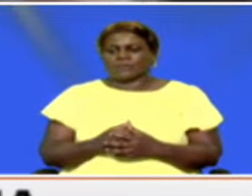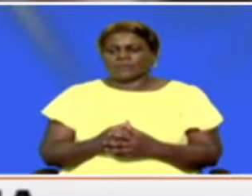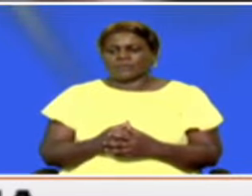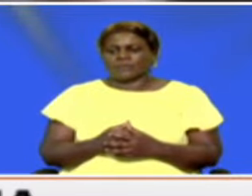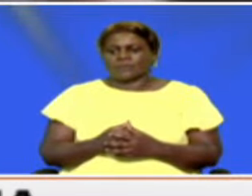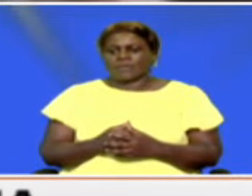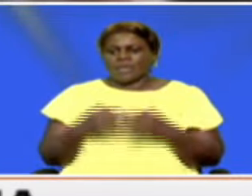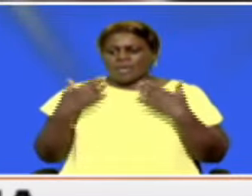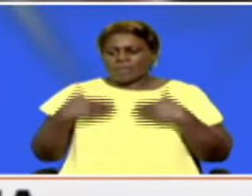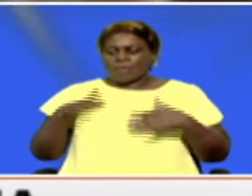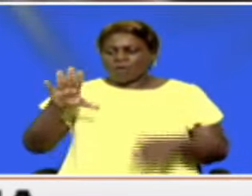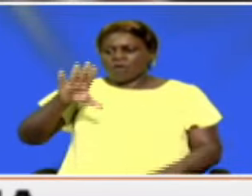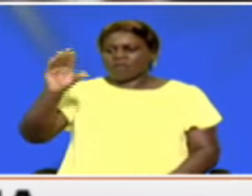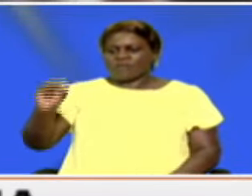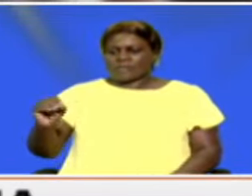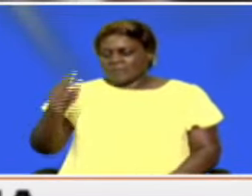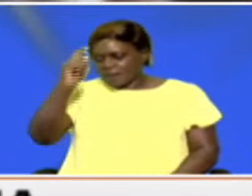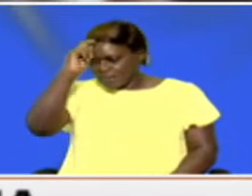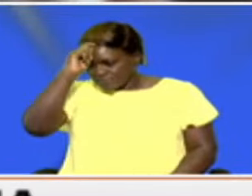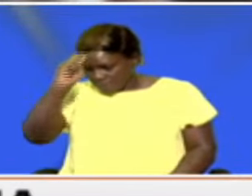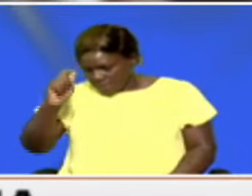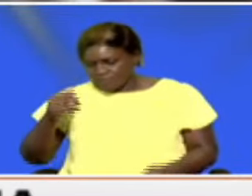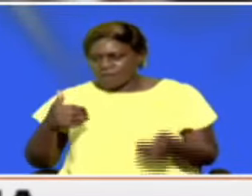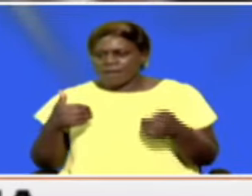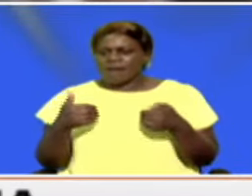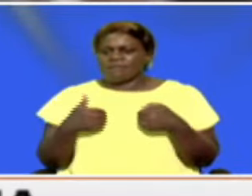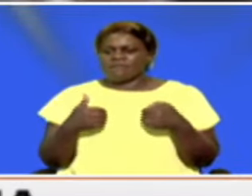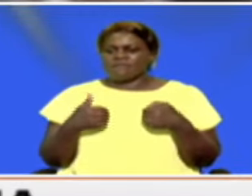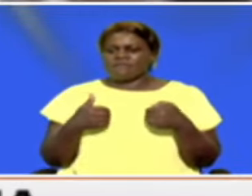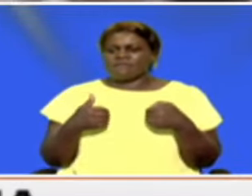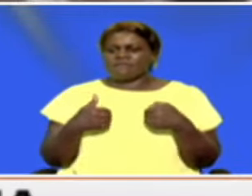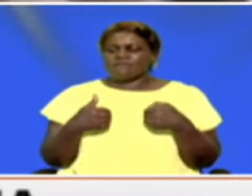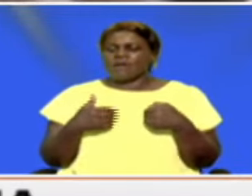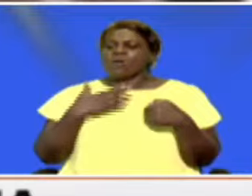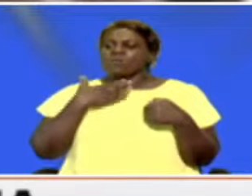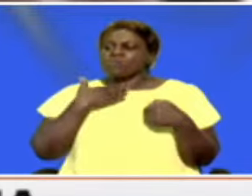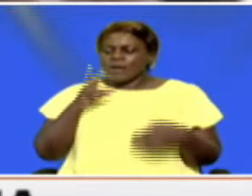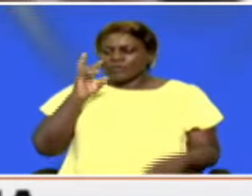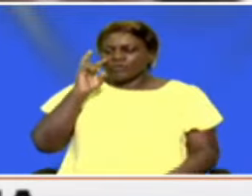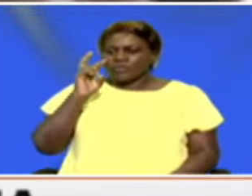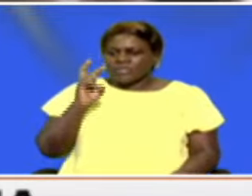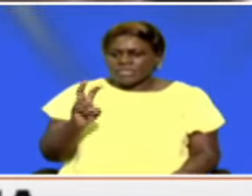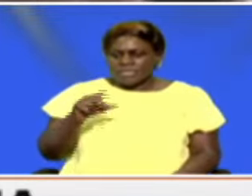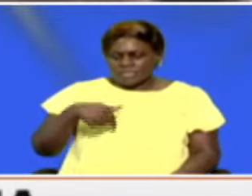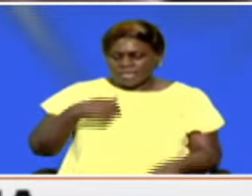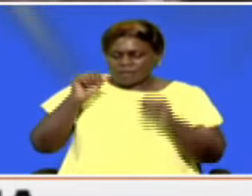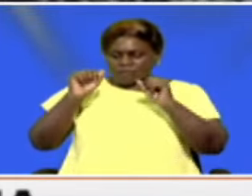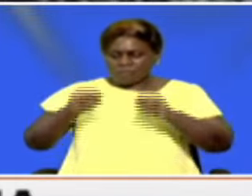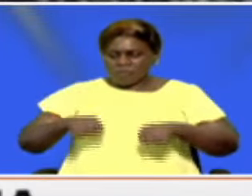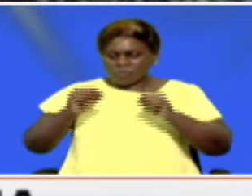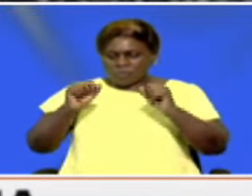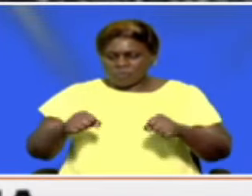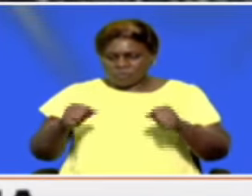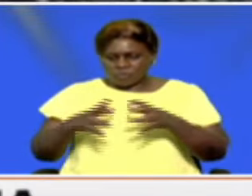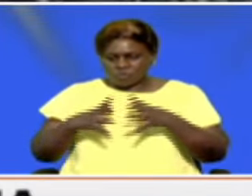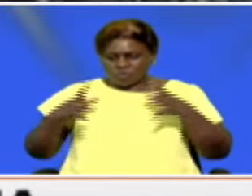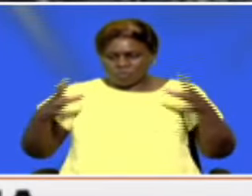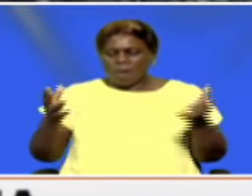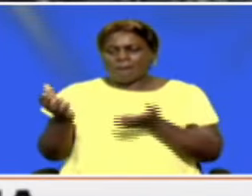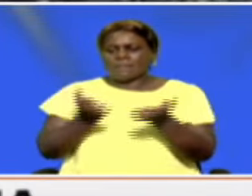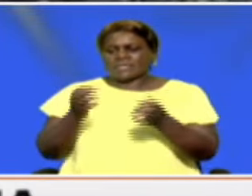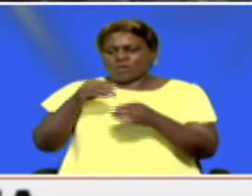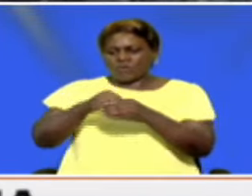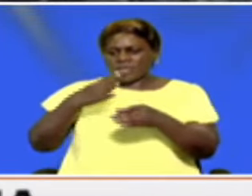and that the people of Africa are respected. We want to see that we are able to expand trade among